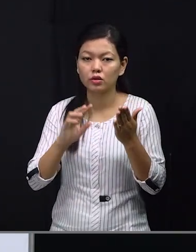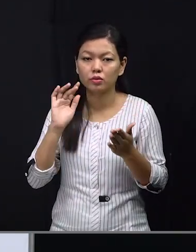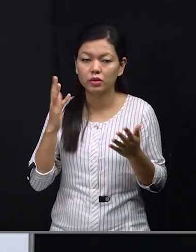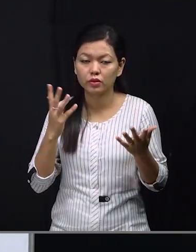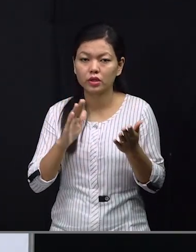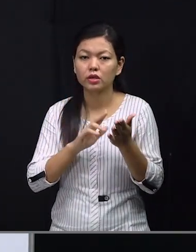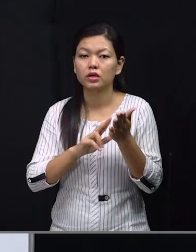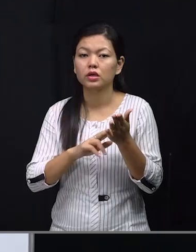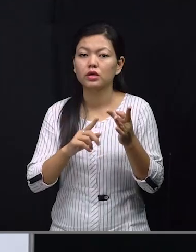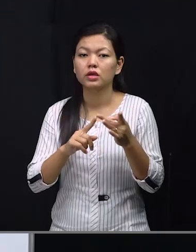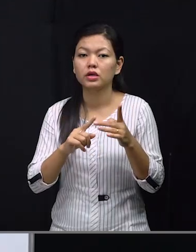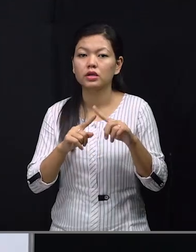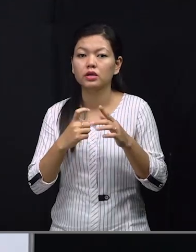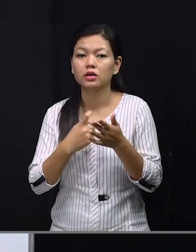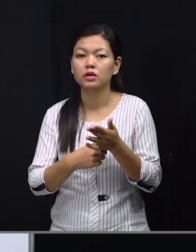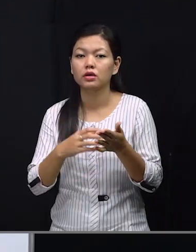cuprous bromide,